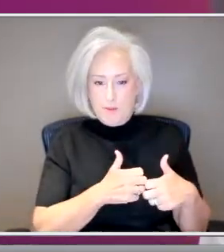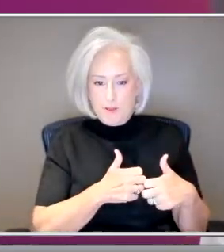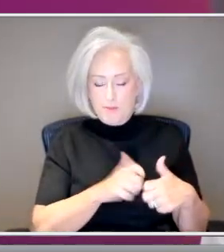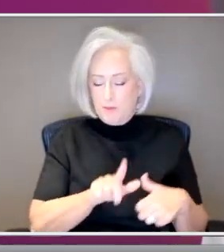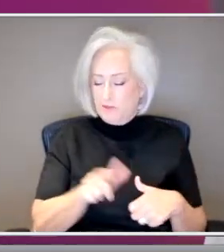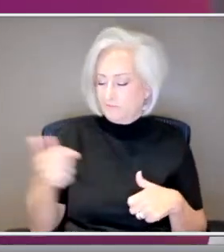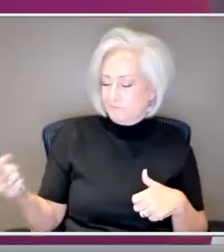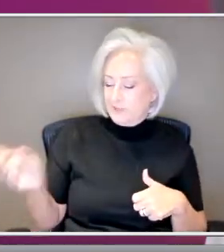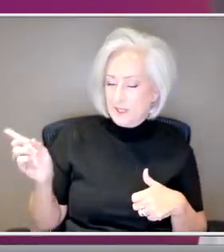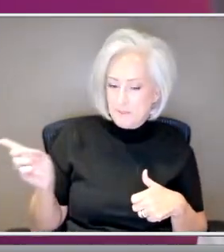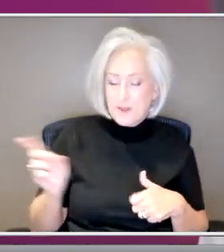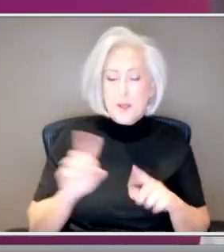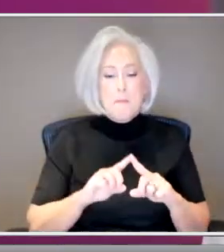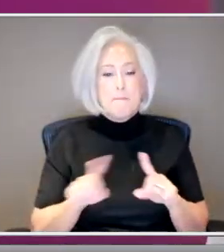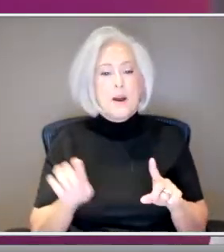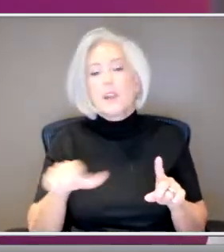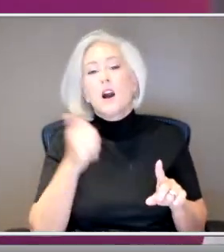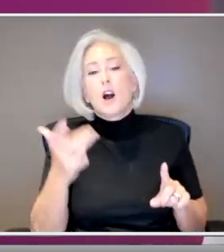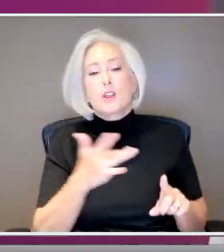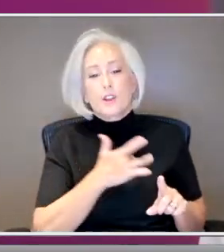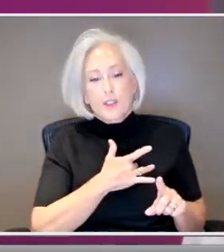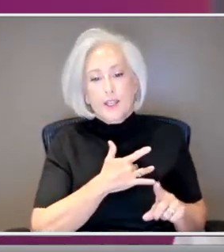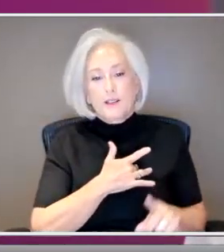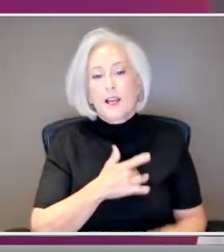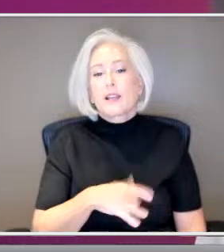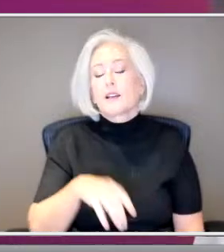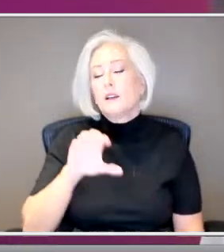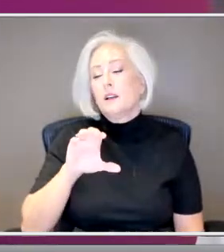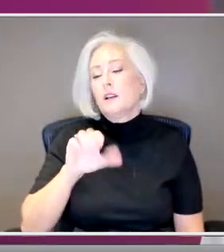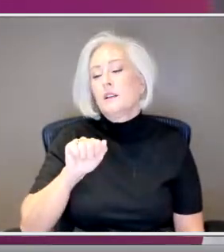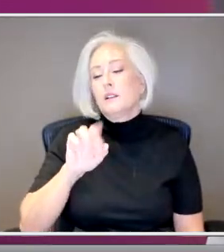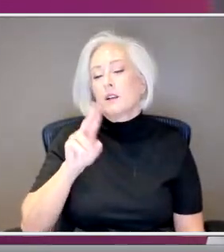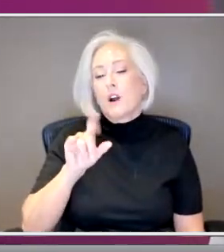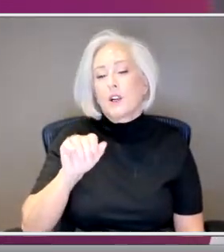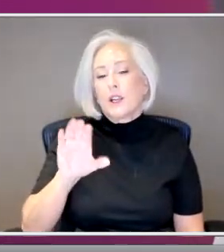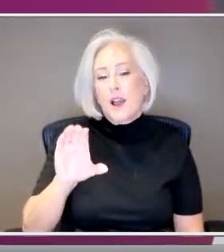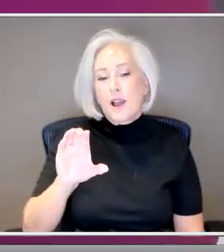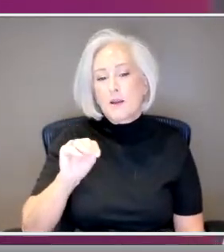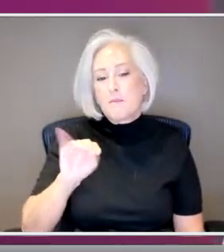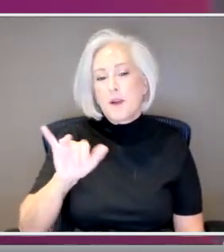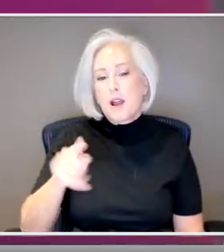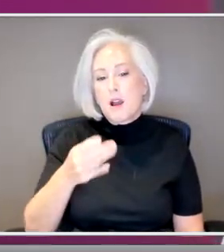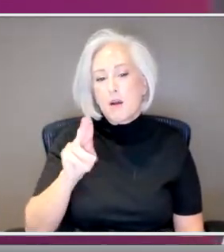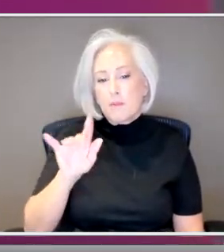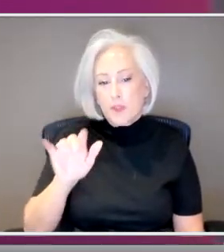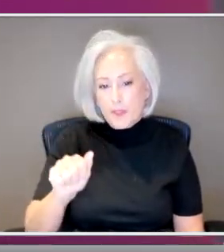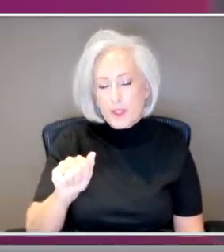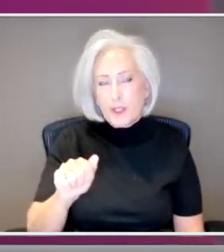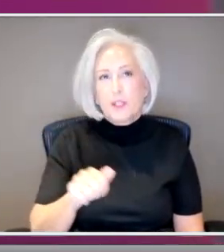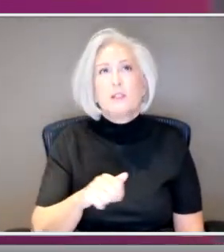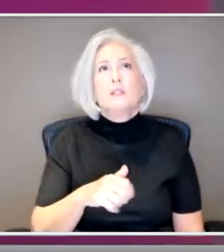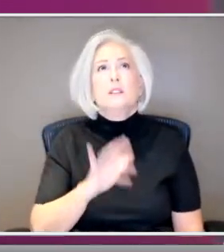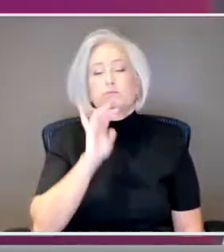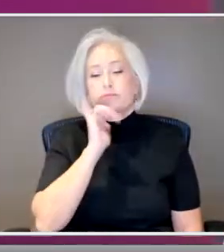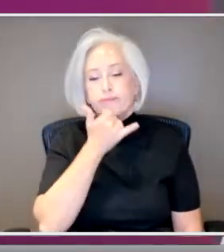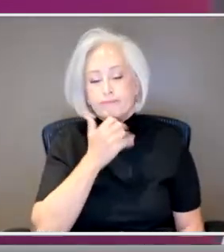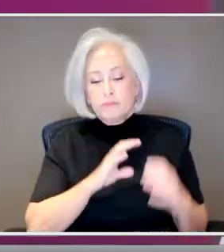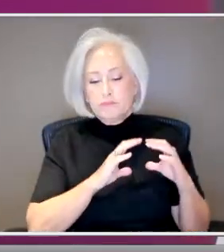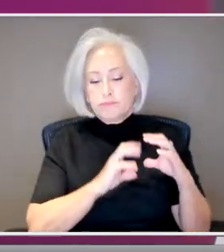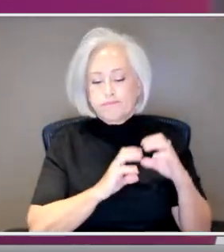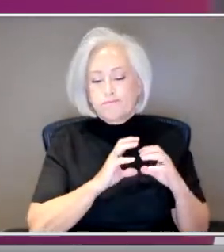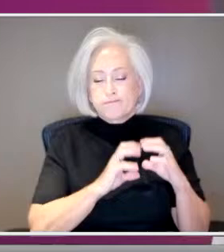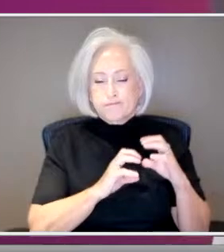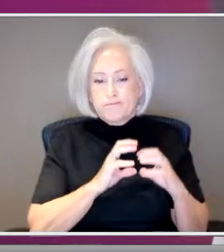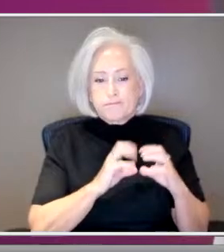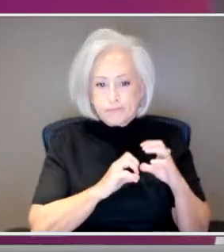of cardiac myopathies, arrhythmias, other ones, definitely there are targeted treatments if you know the